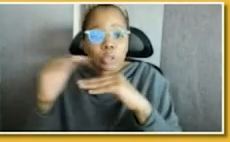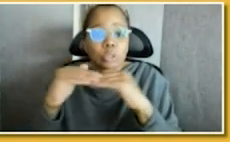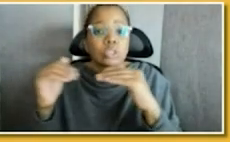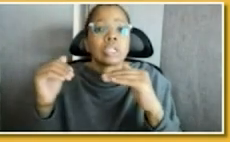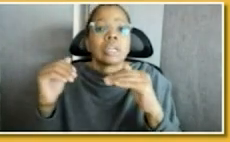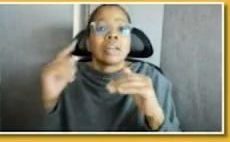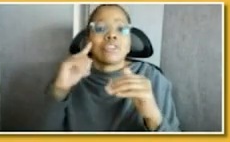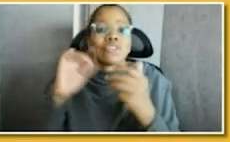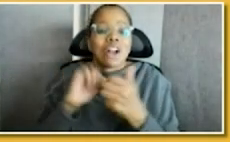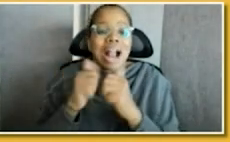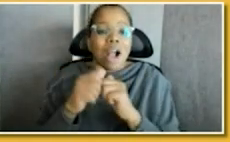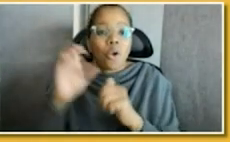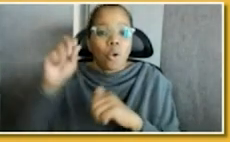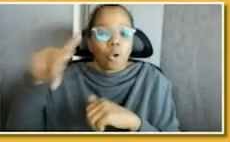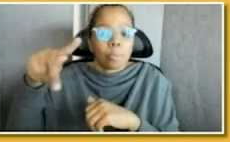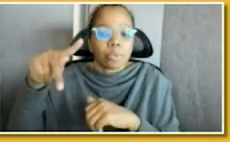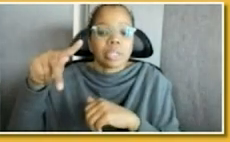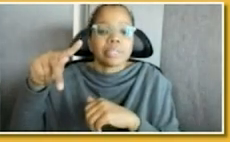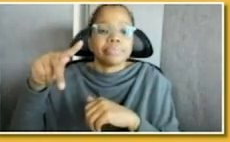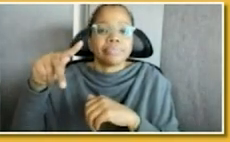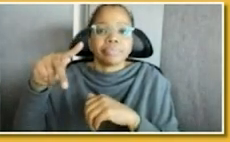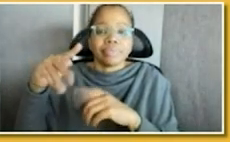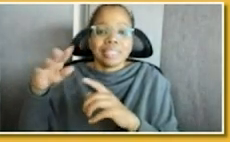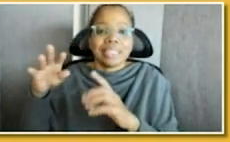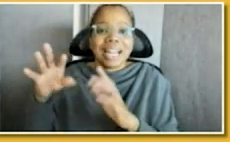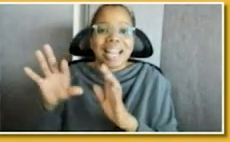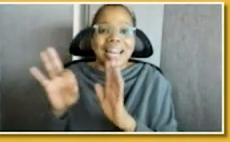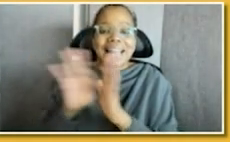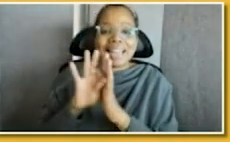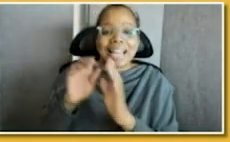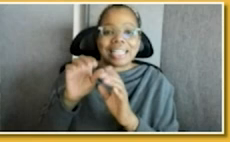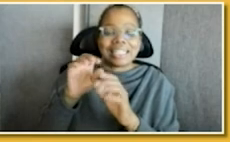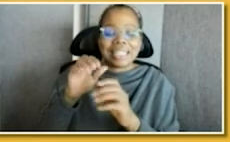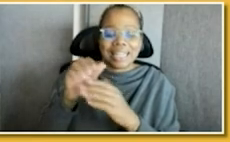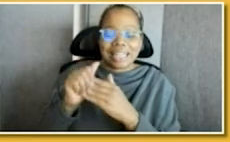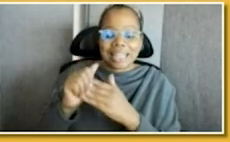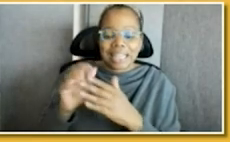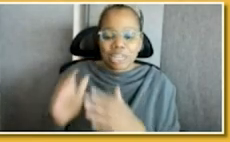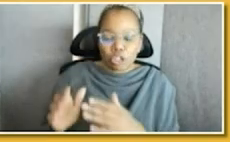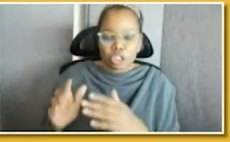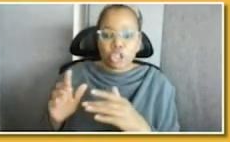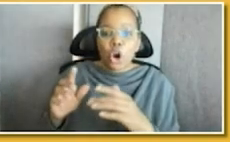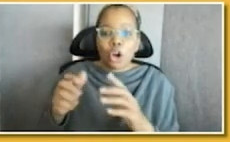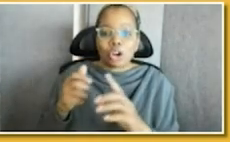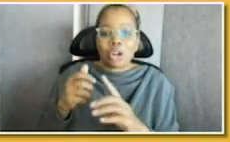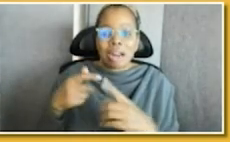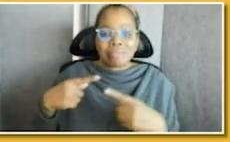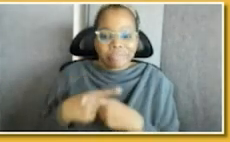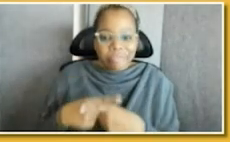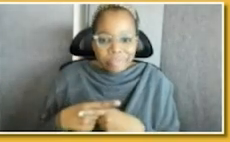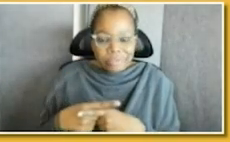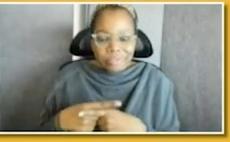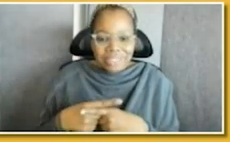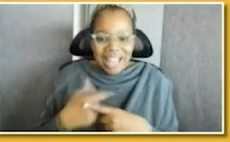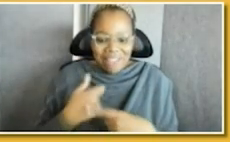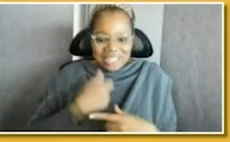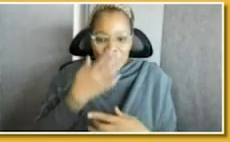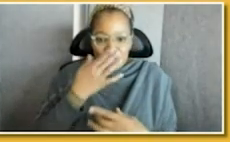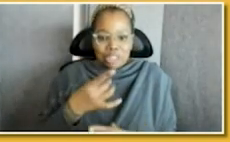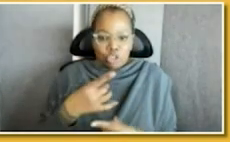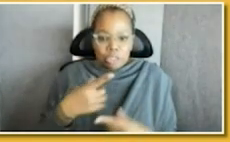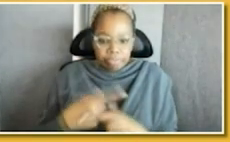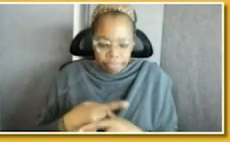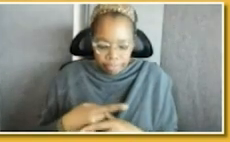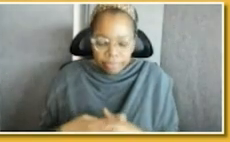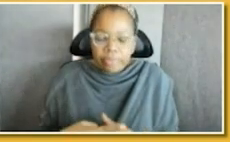corporate and elected leaders are self-interested in this and conflicted. So seeing how we are, again, like seeing